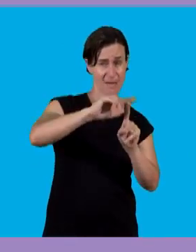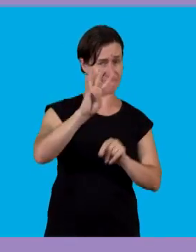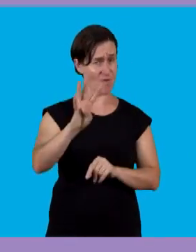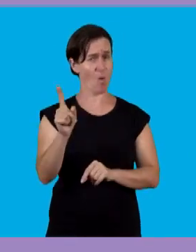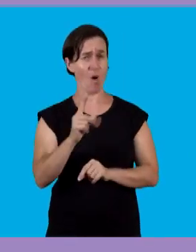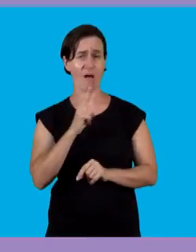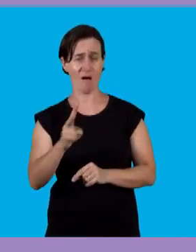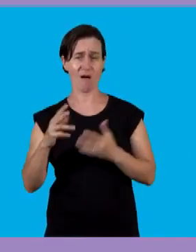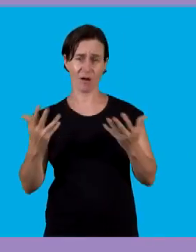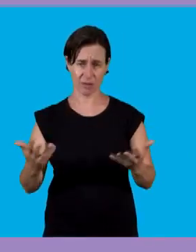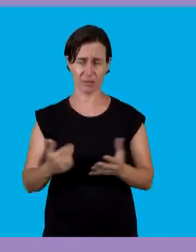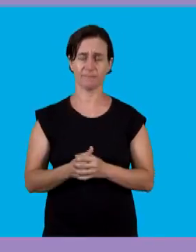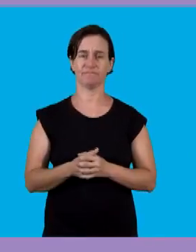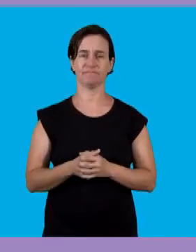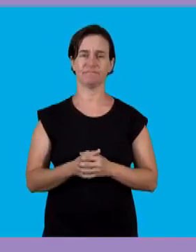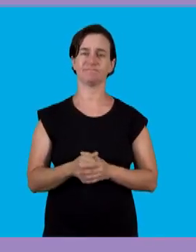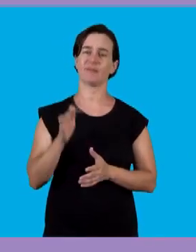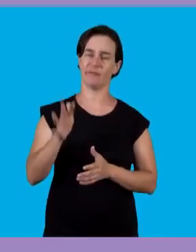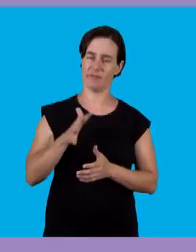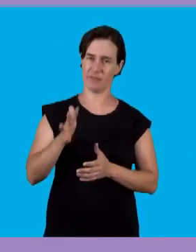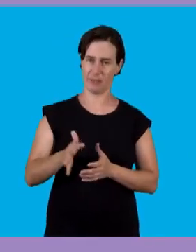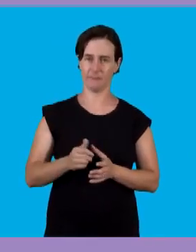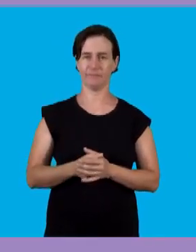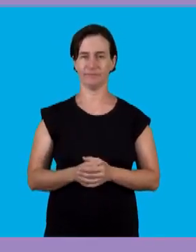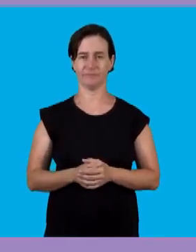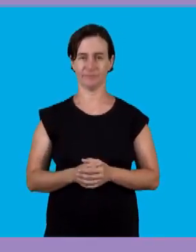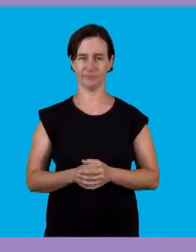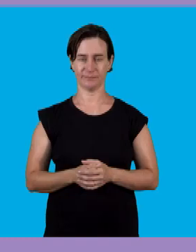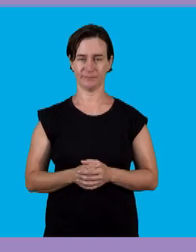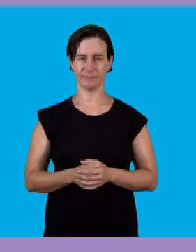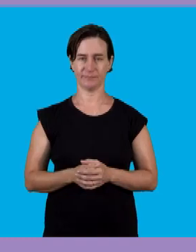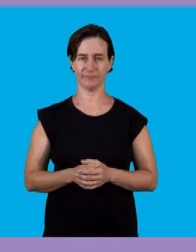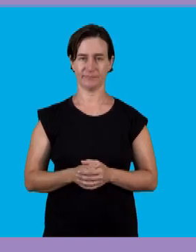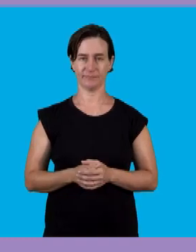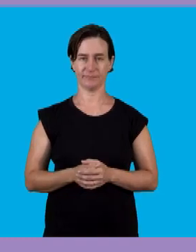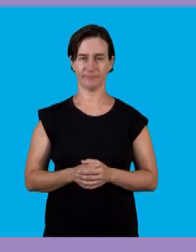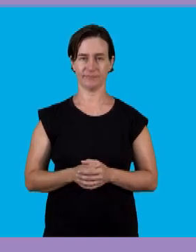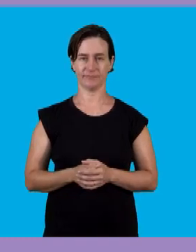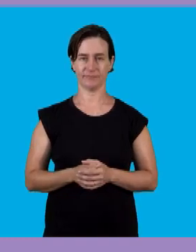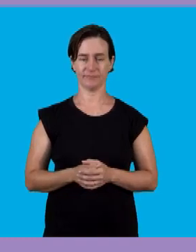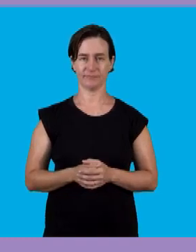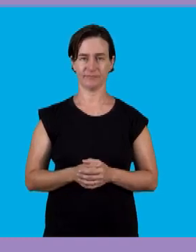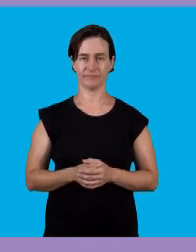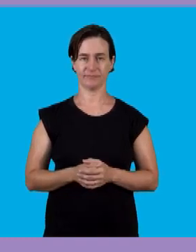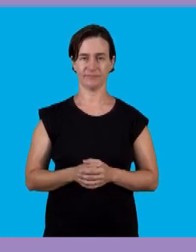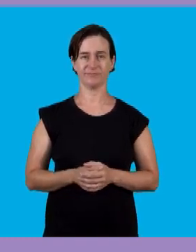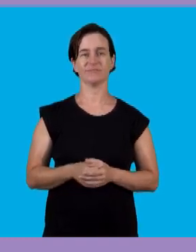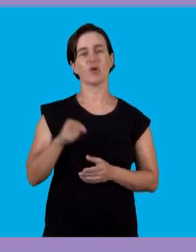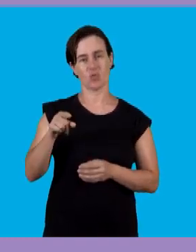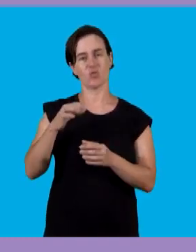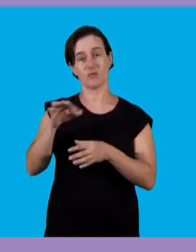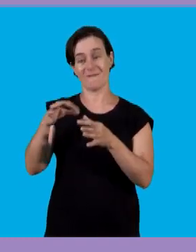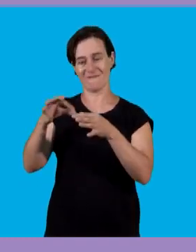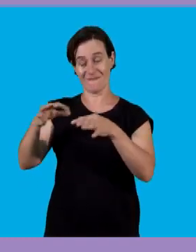4 onto that 11, that is going to give us an answer of 15. So those are our